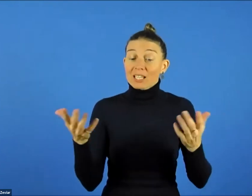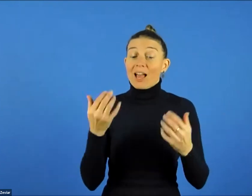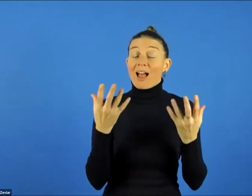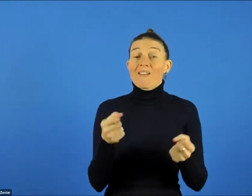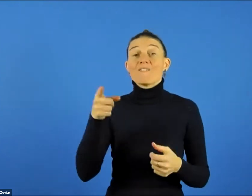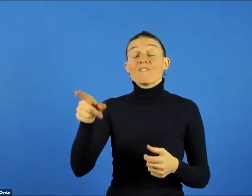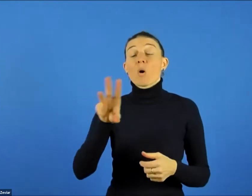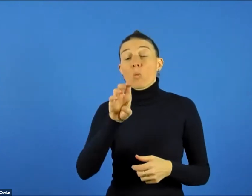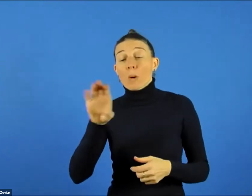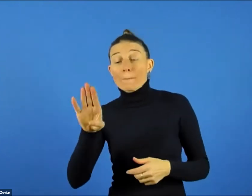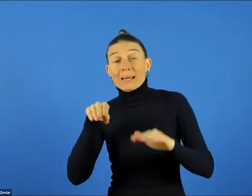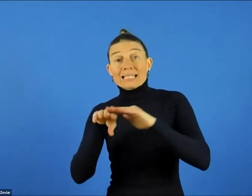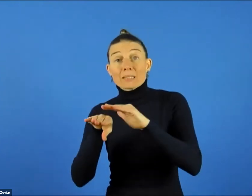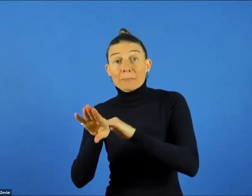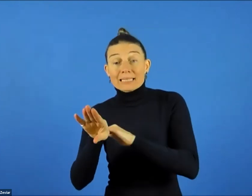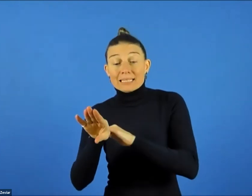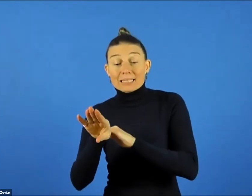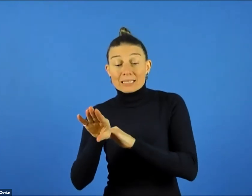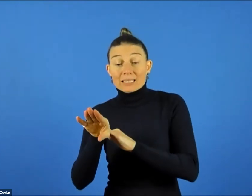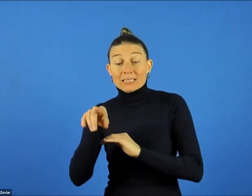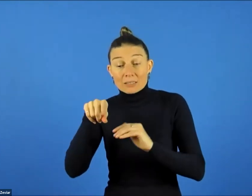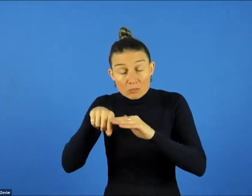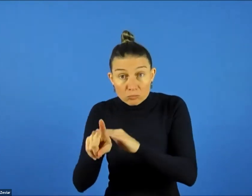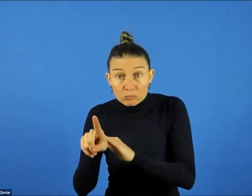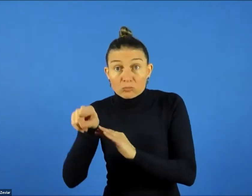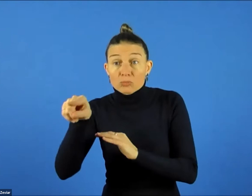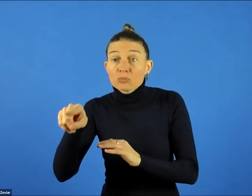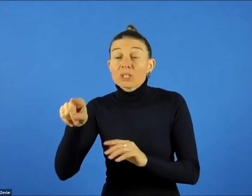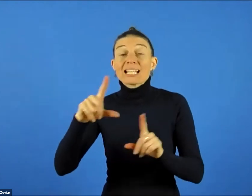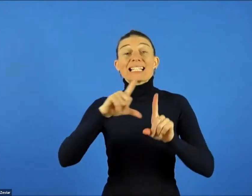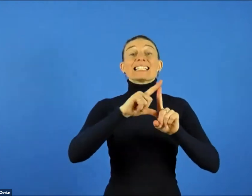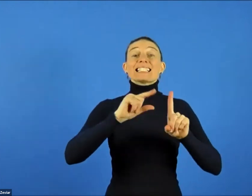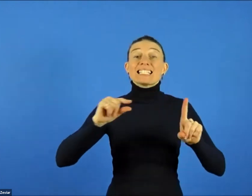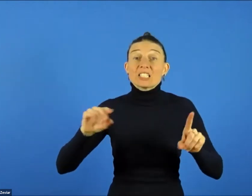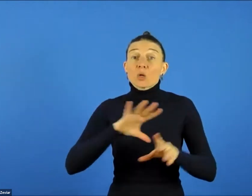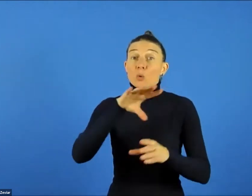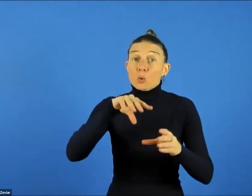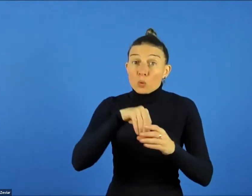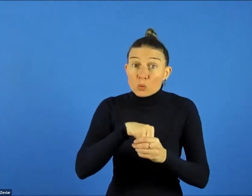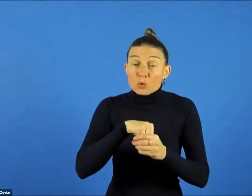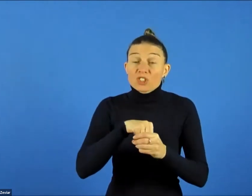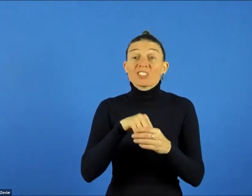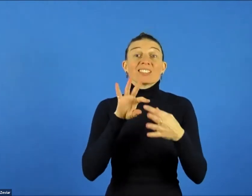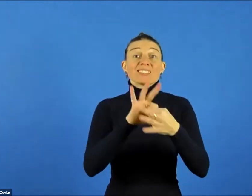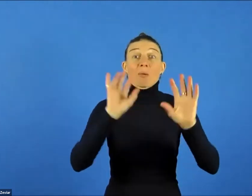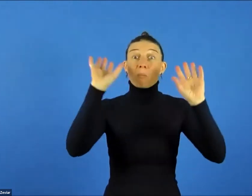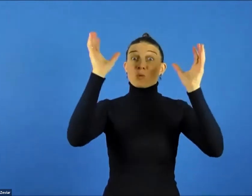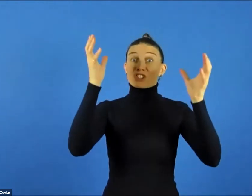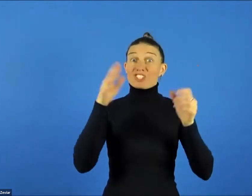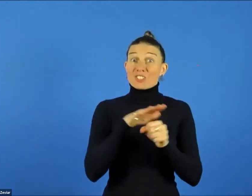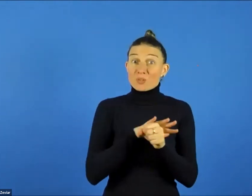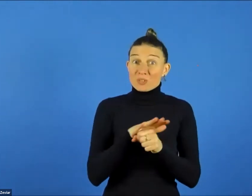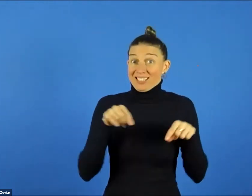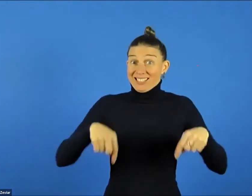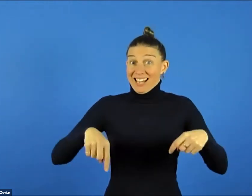accessibility, on the how to ensure the inclusive digital communication during the crisis and emergency situations,